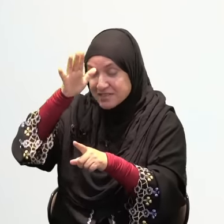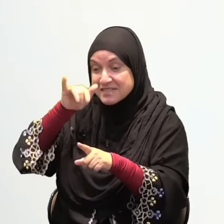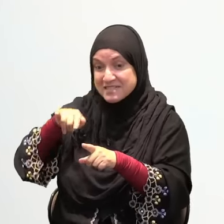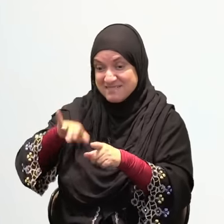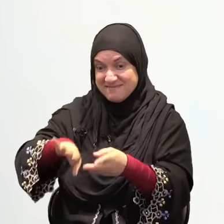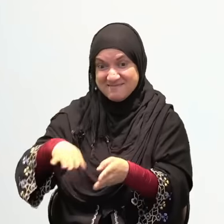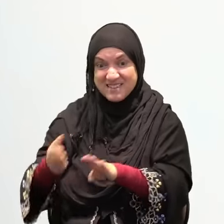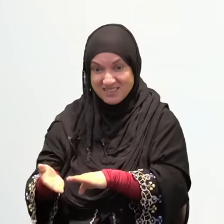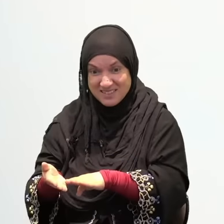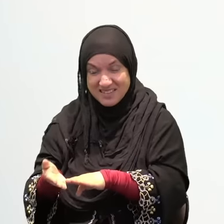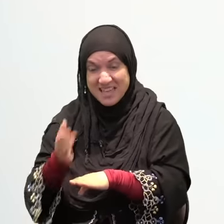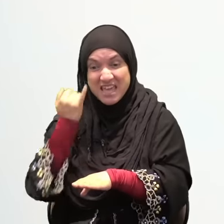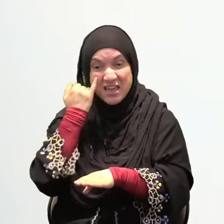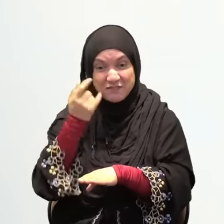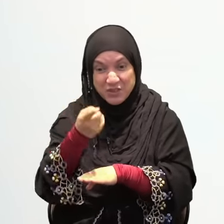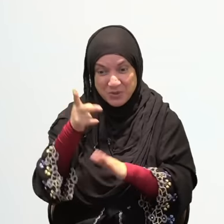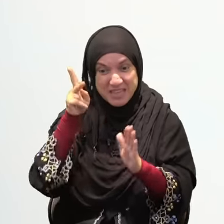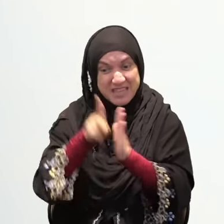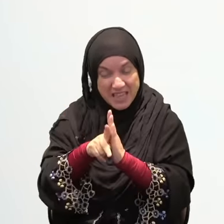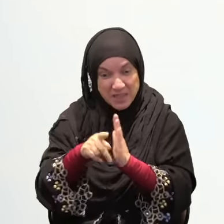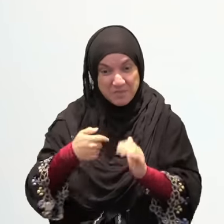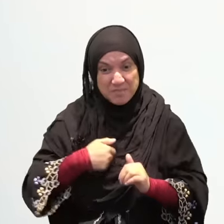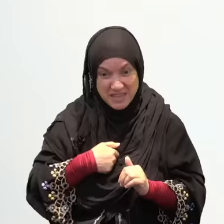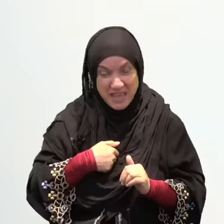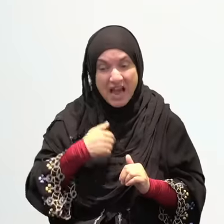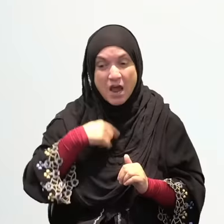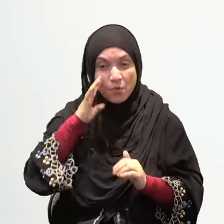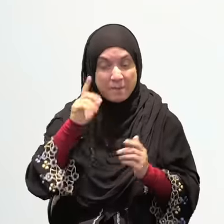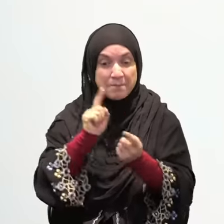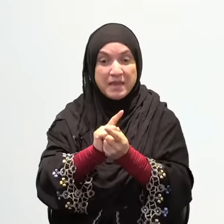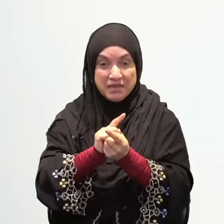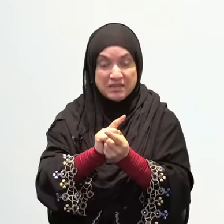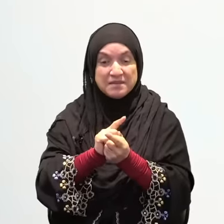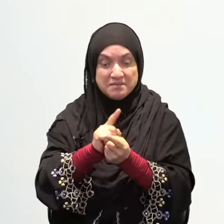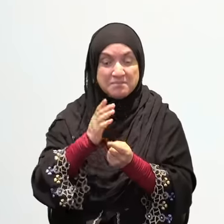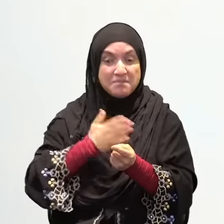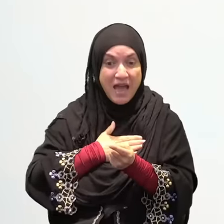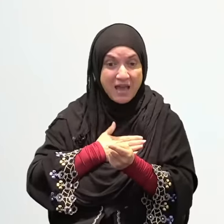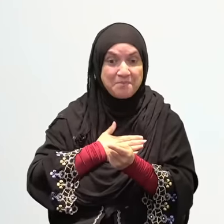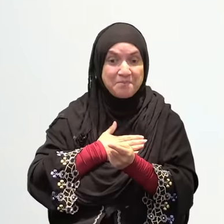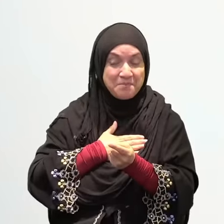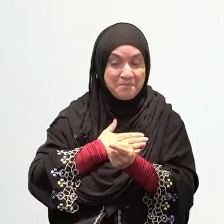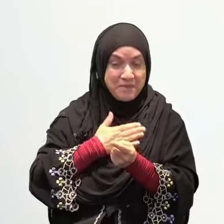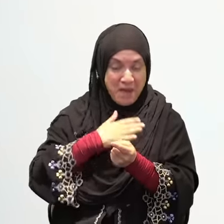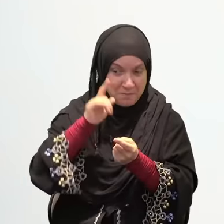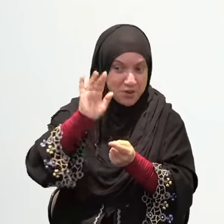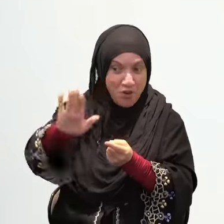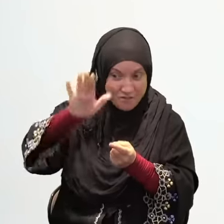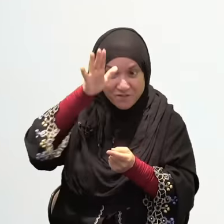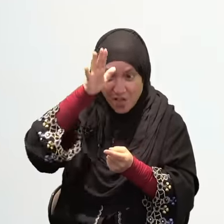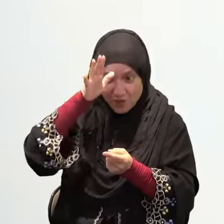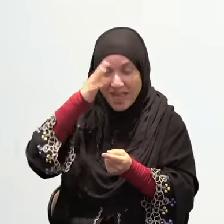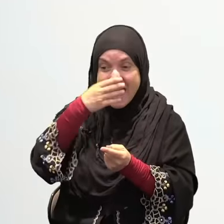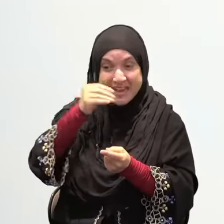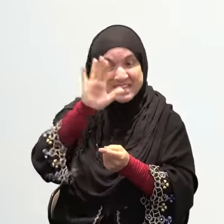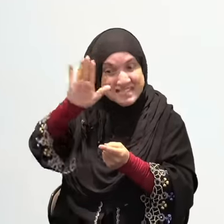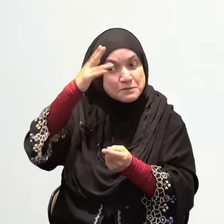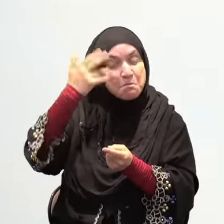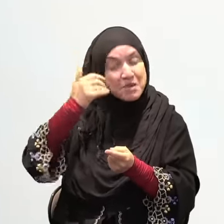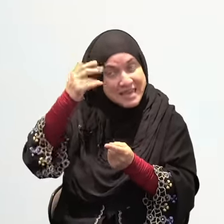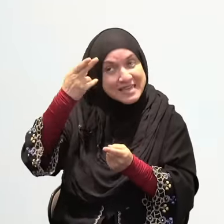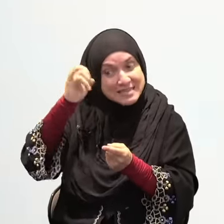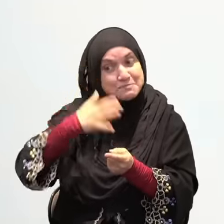today, and the way that people live in their own worlds and they hear things over and over and over and over again, and they